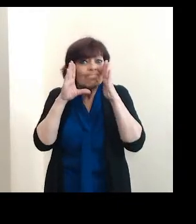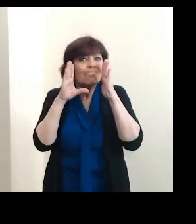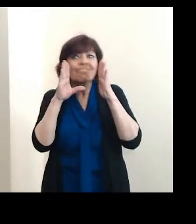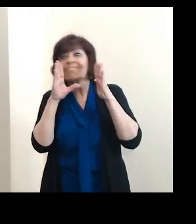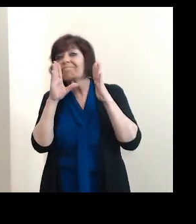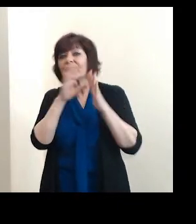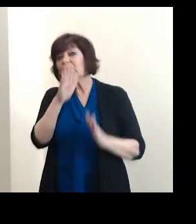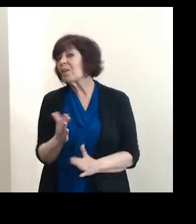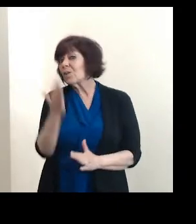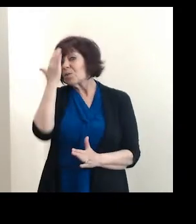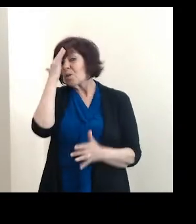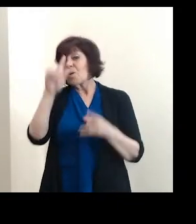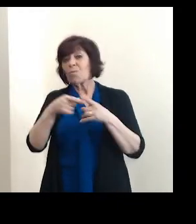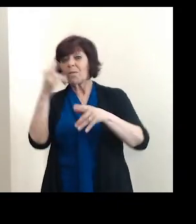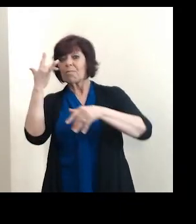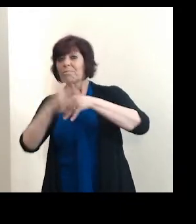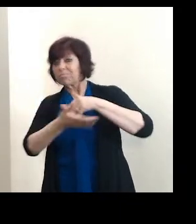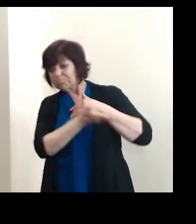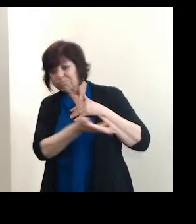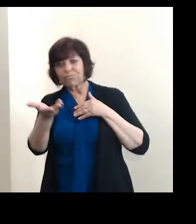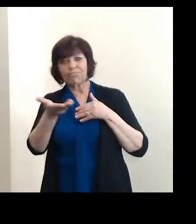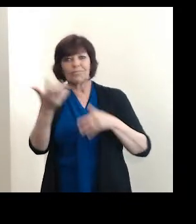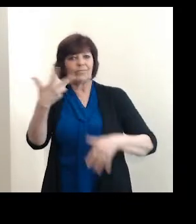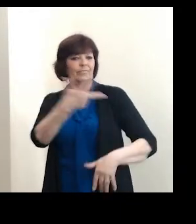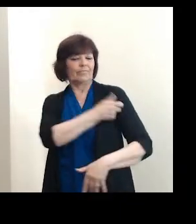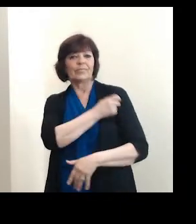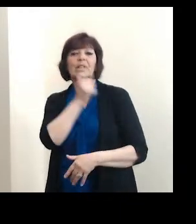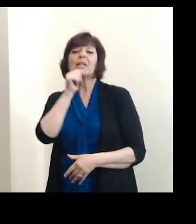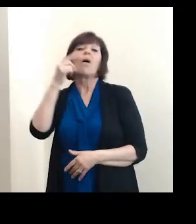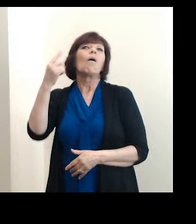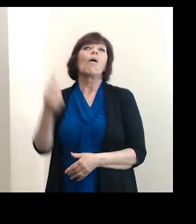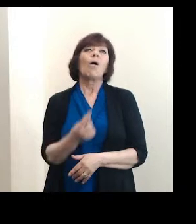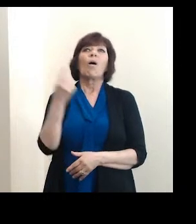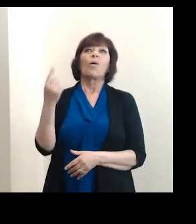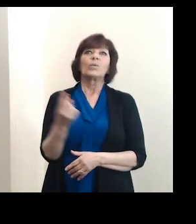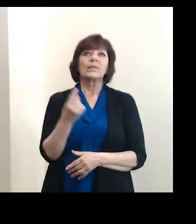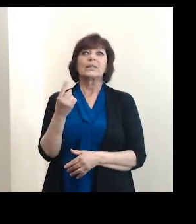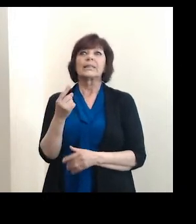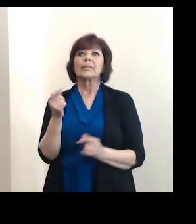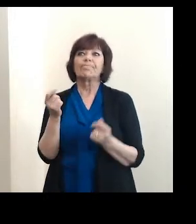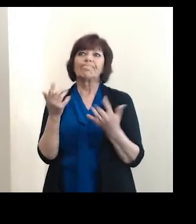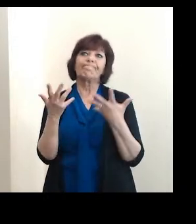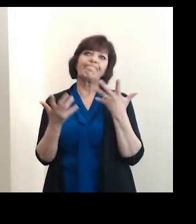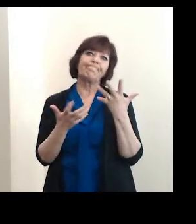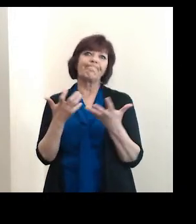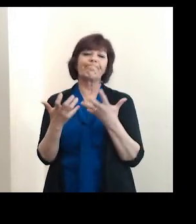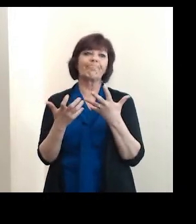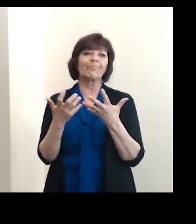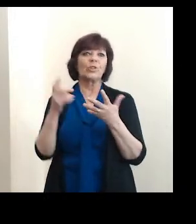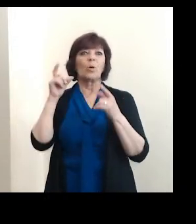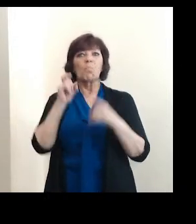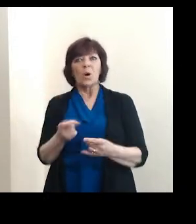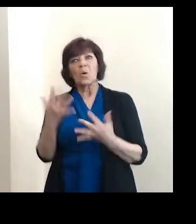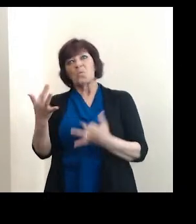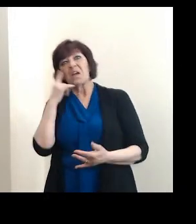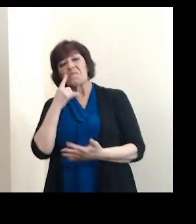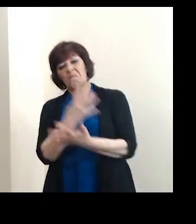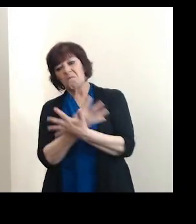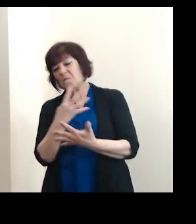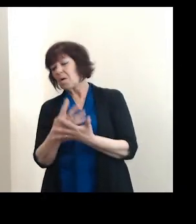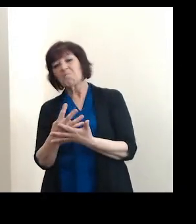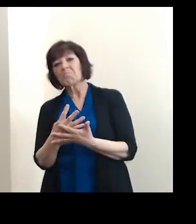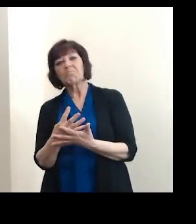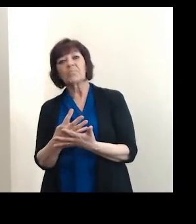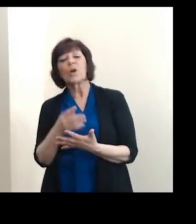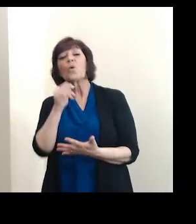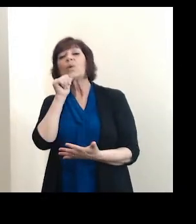when we might actually have openings associated with these. It's not always if we schedule them 4 weeks in advance, because what we do is we do